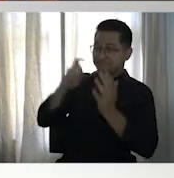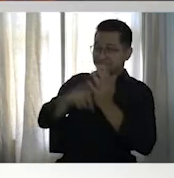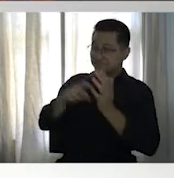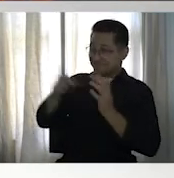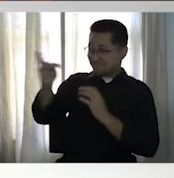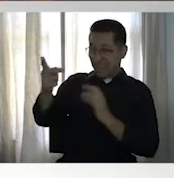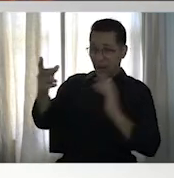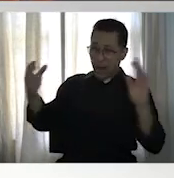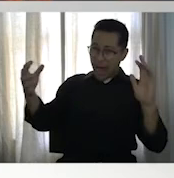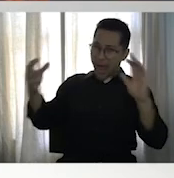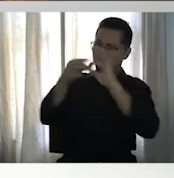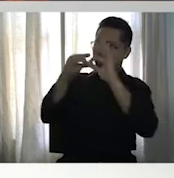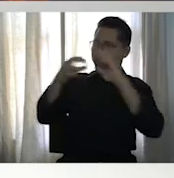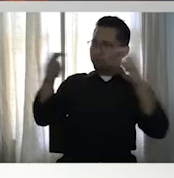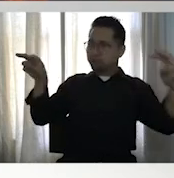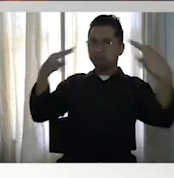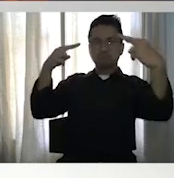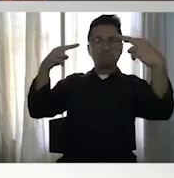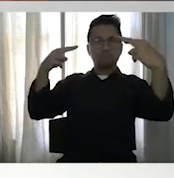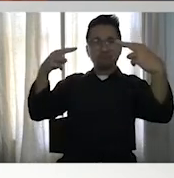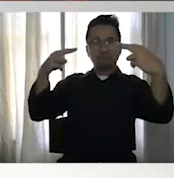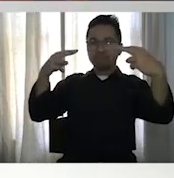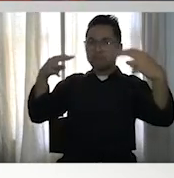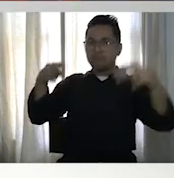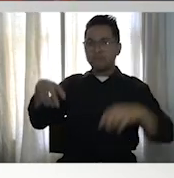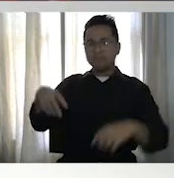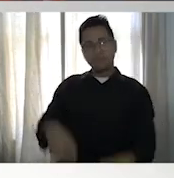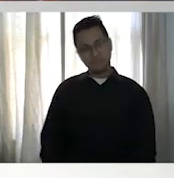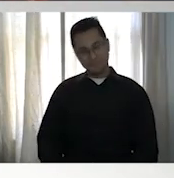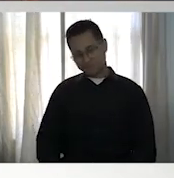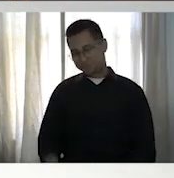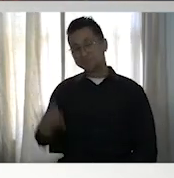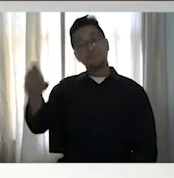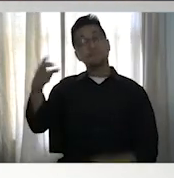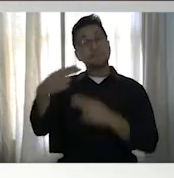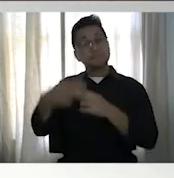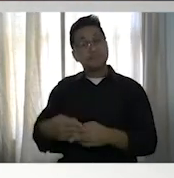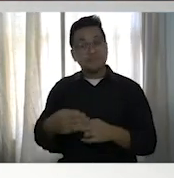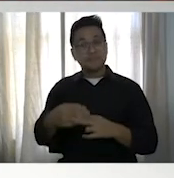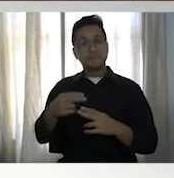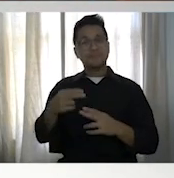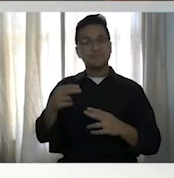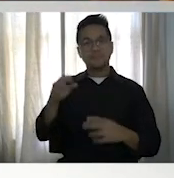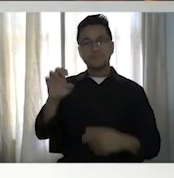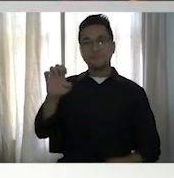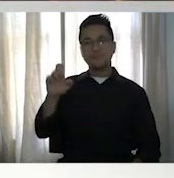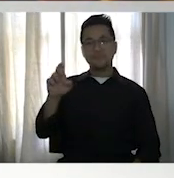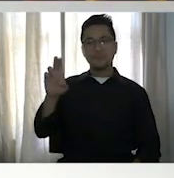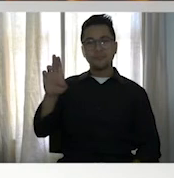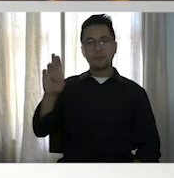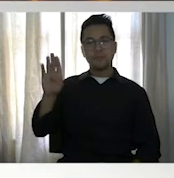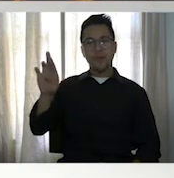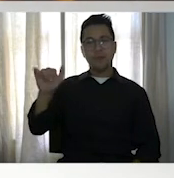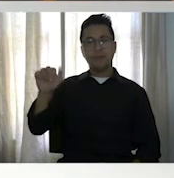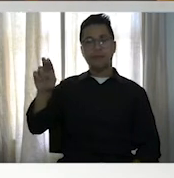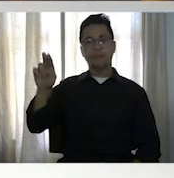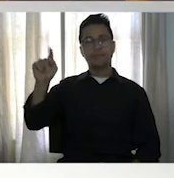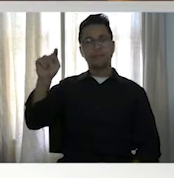were so connected. They were looking at each other and then they shared. That's called exuberant. So